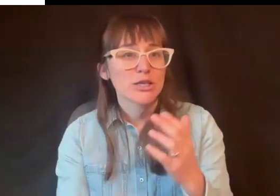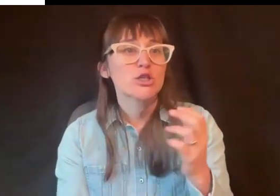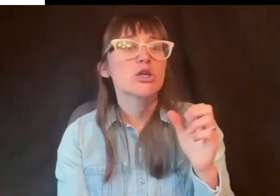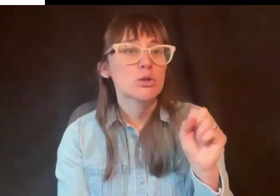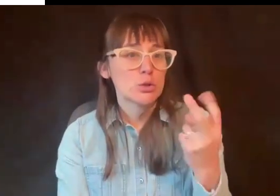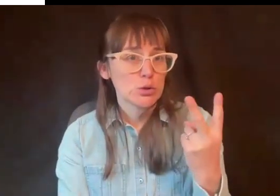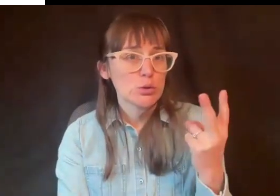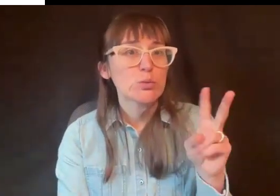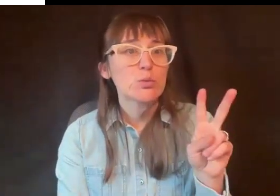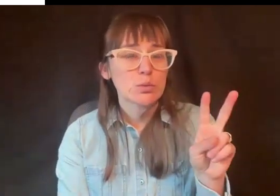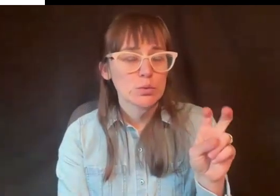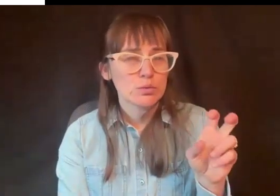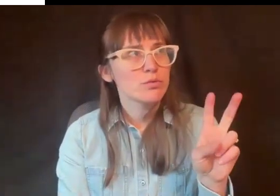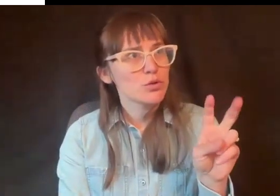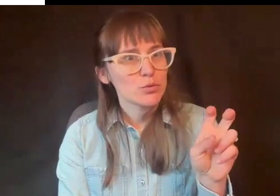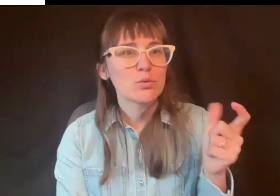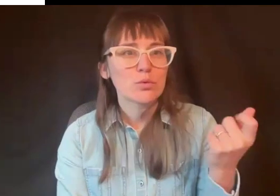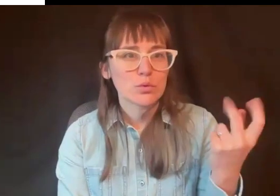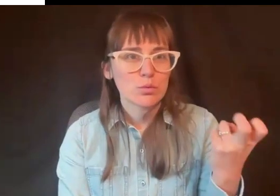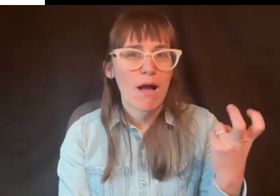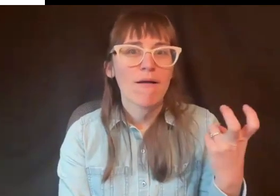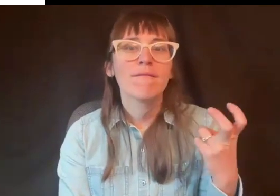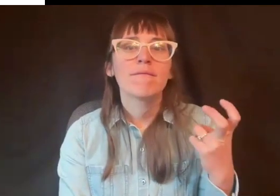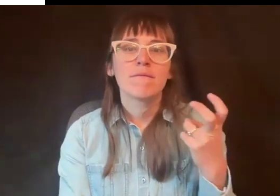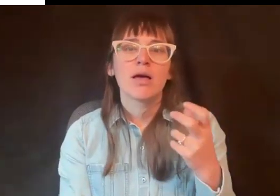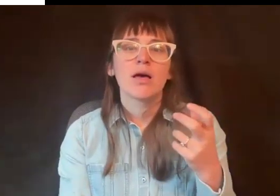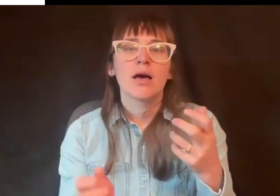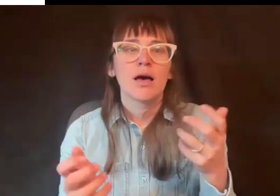corresponds to 1321.9